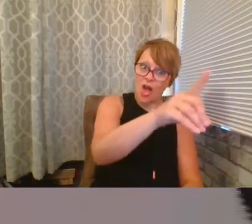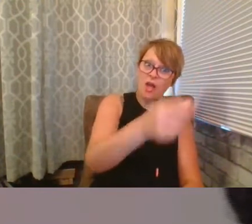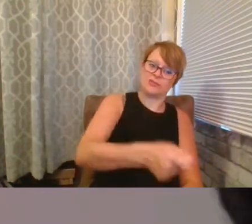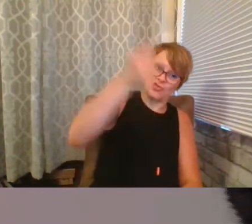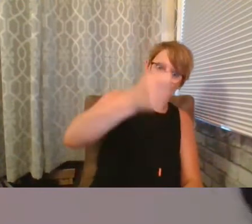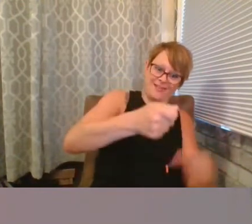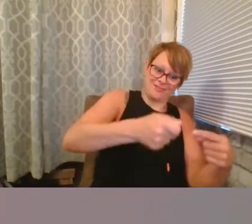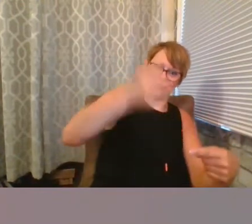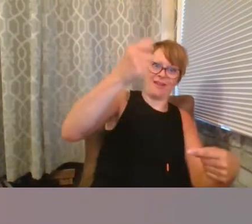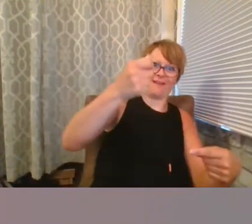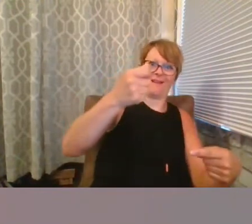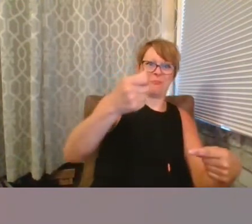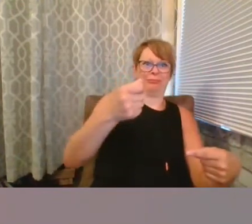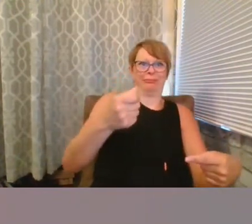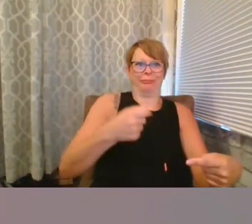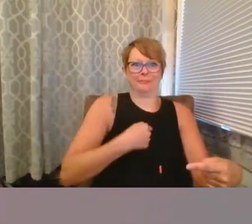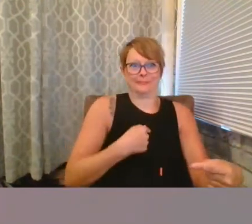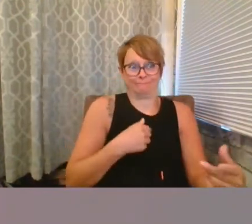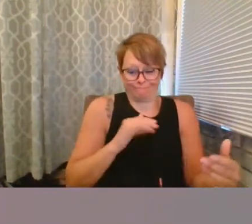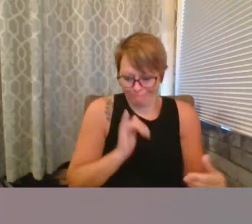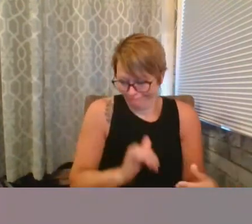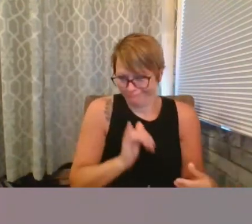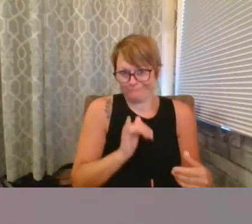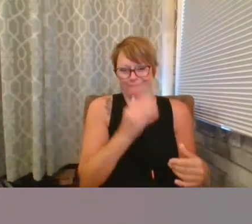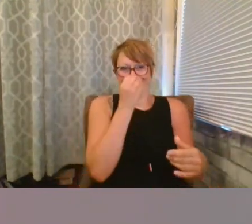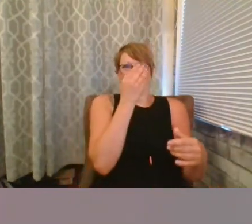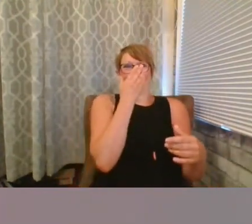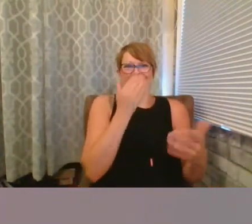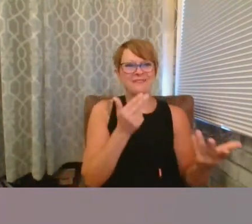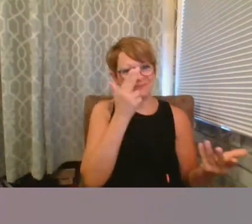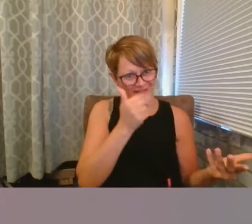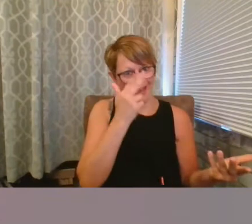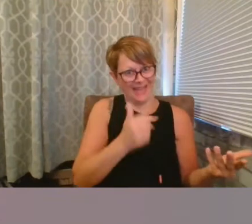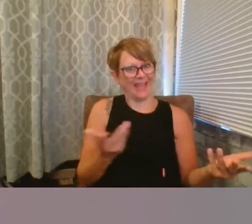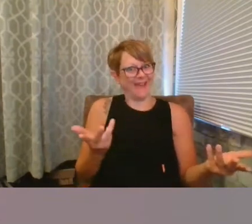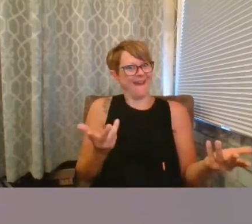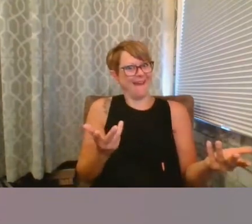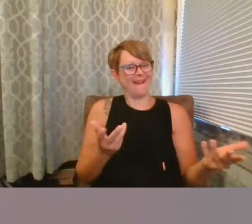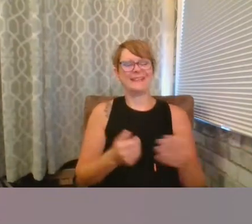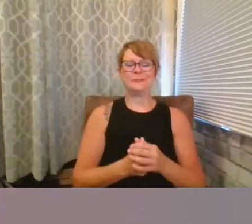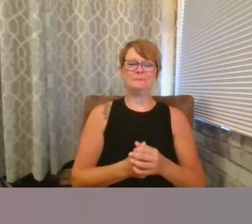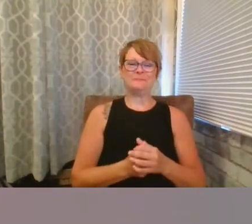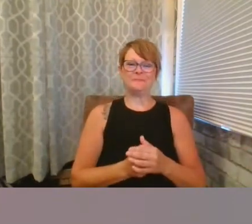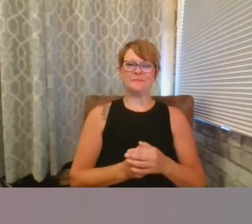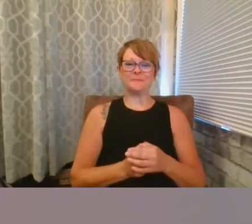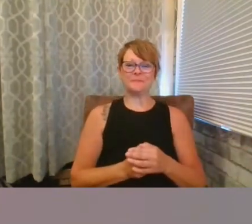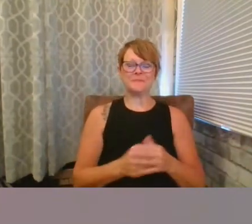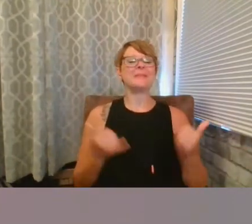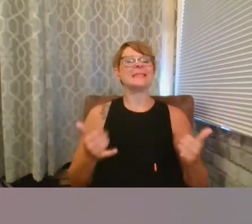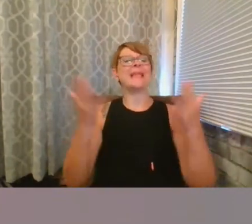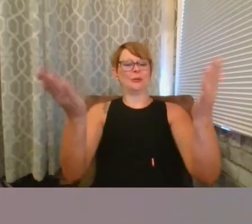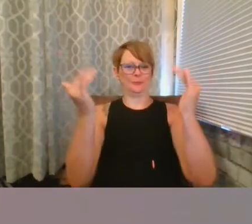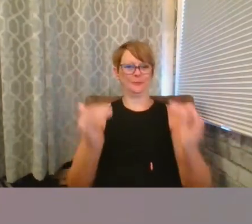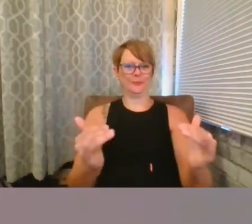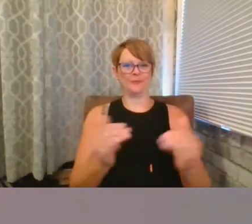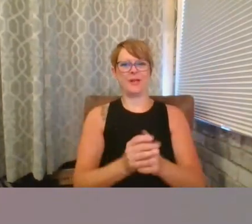own, those funny incidents in our lives. So let's move on. I have a